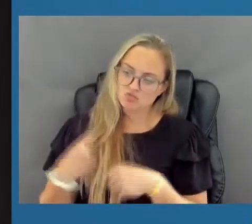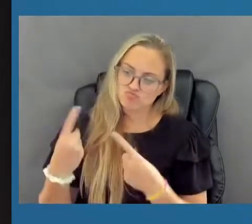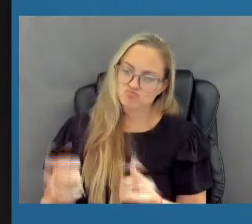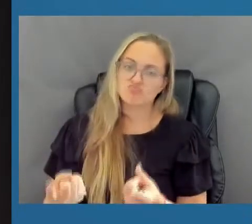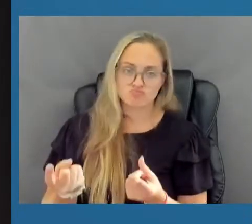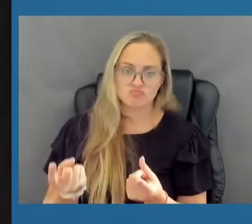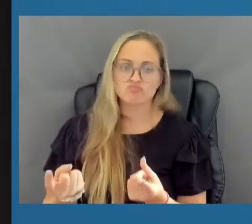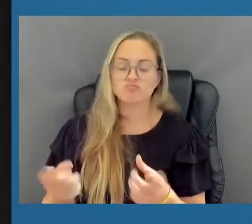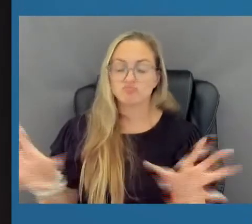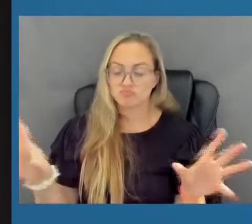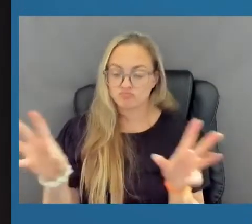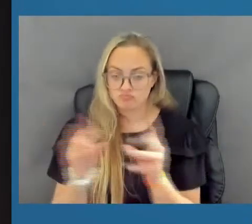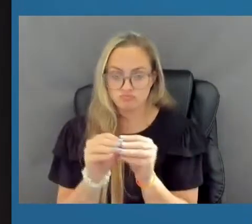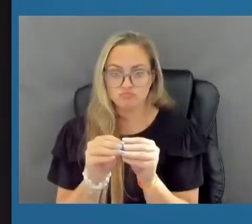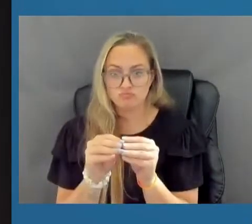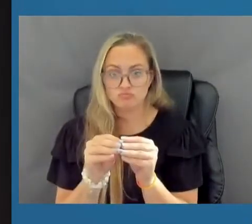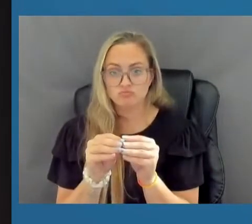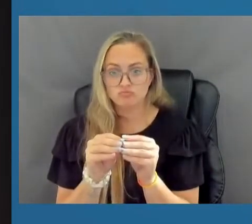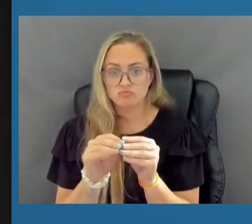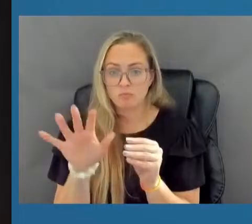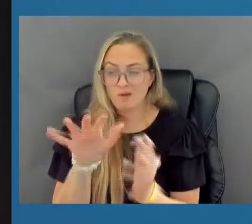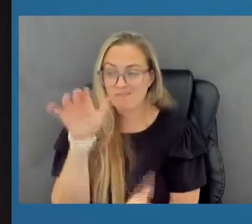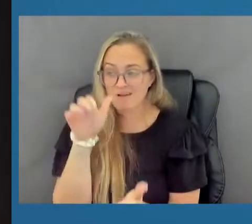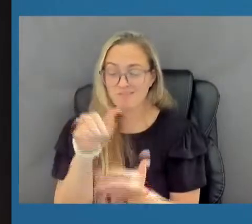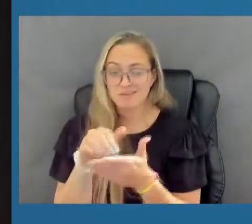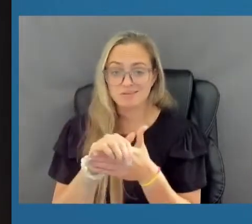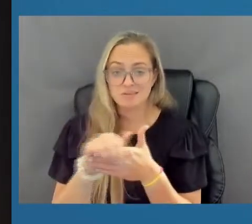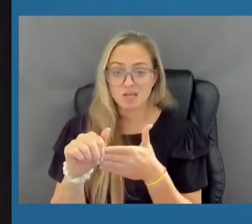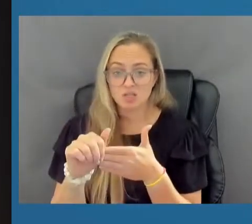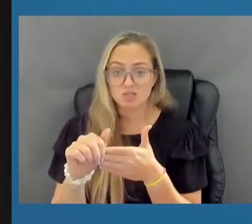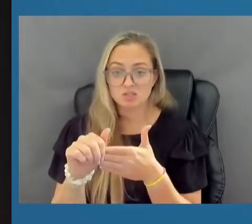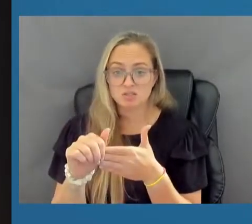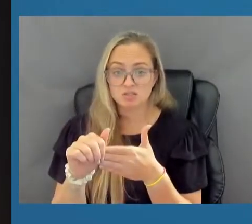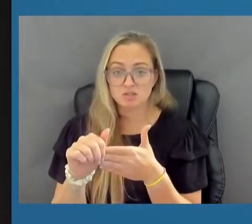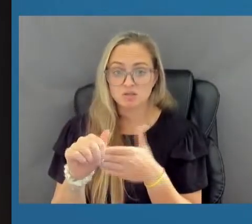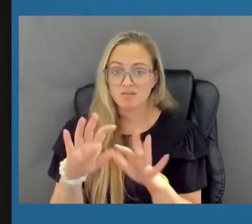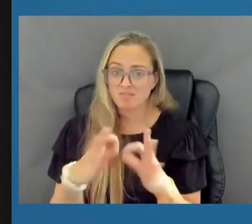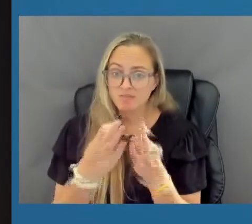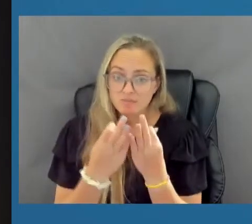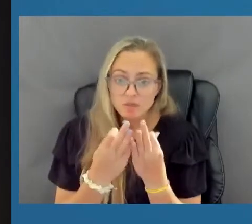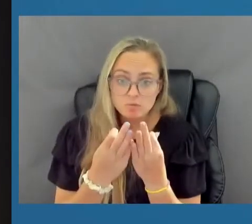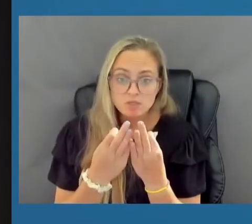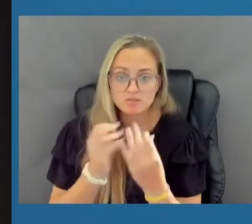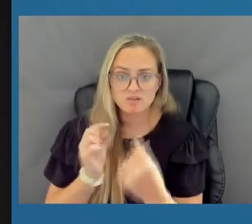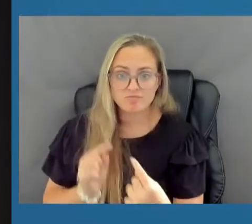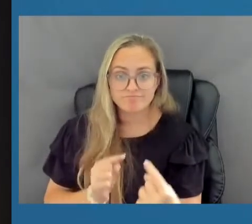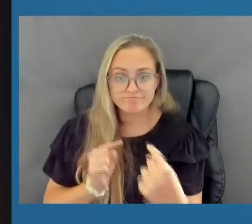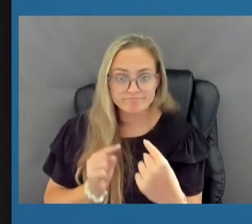together upwards of $5,000 in the pockets of families that are struggling.